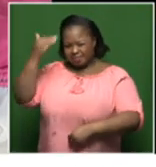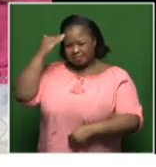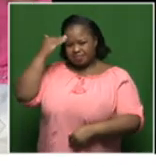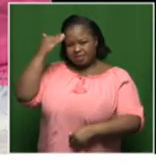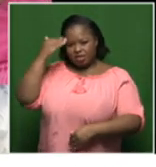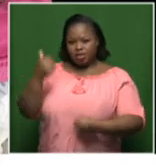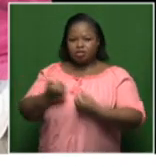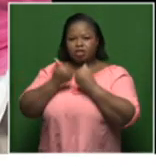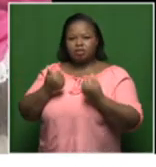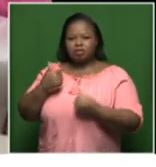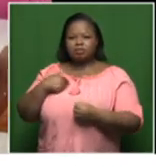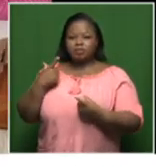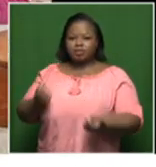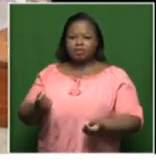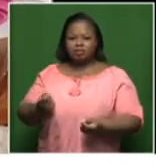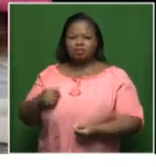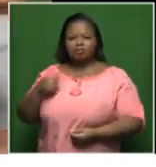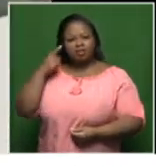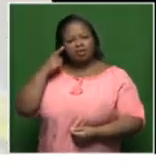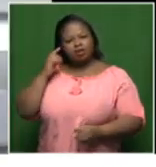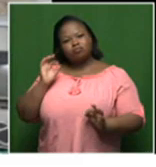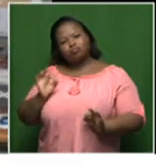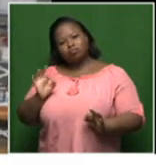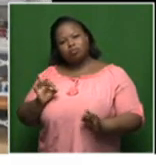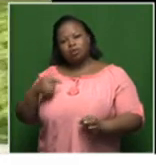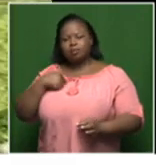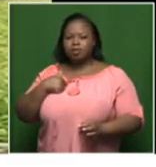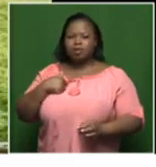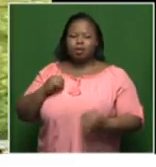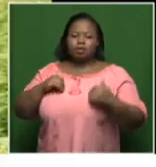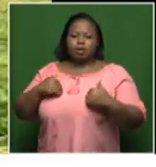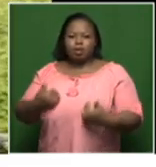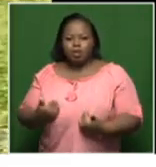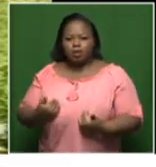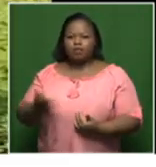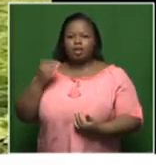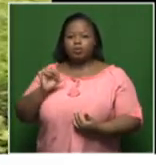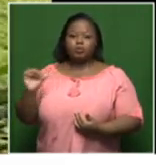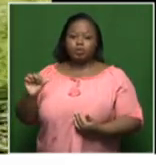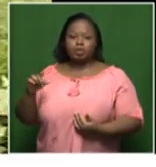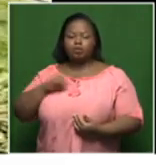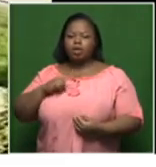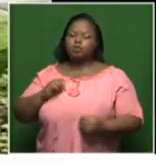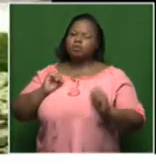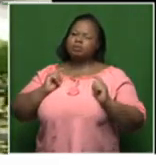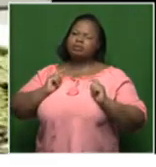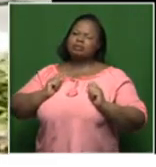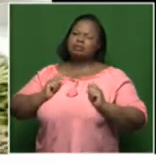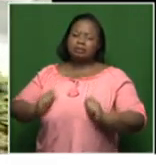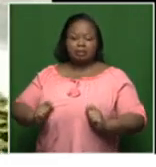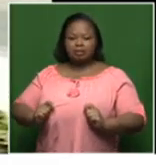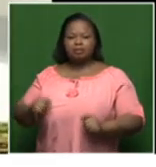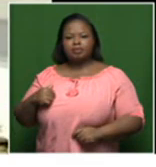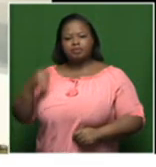mental challenges I've ever done. So I think it was really I was quite drained the whole of last week, just super tired. I think